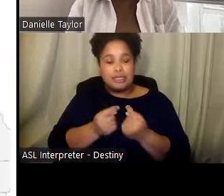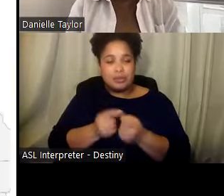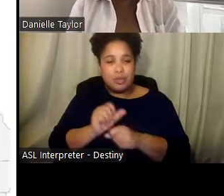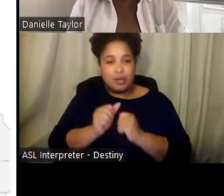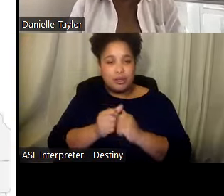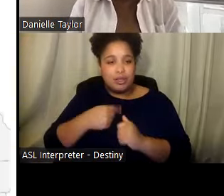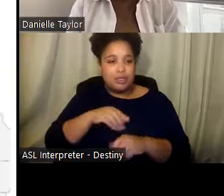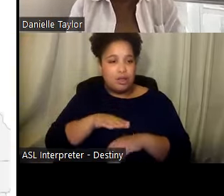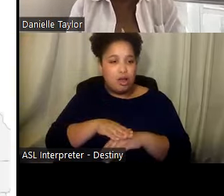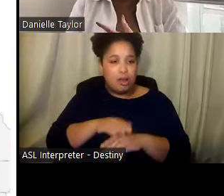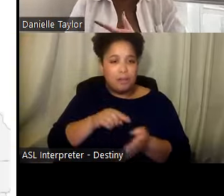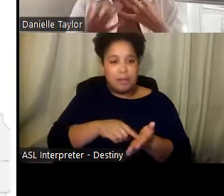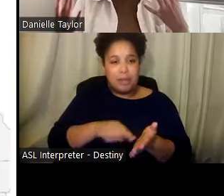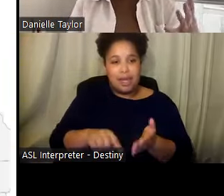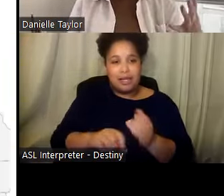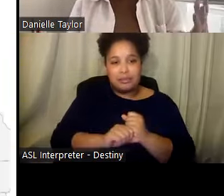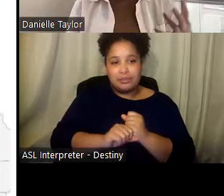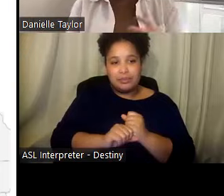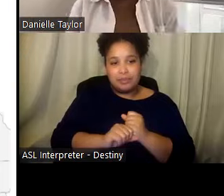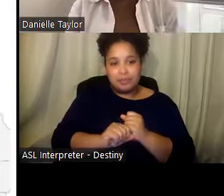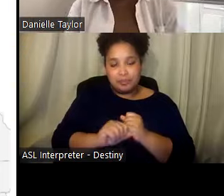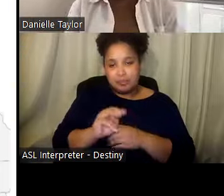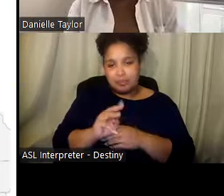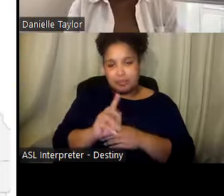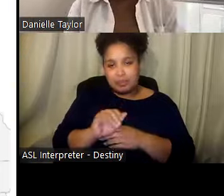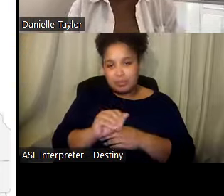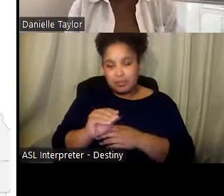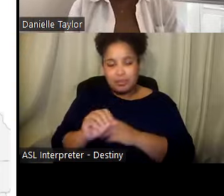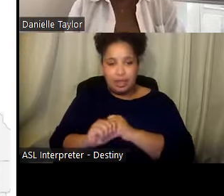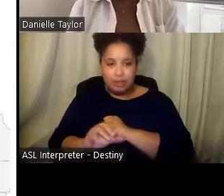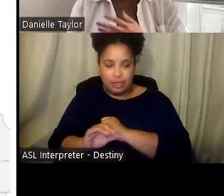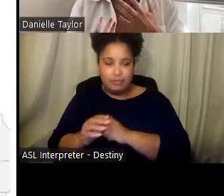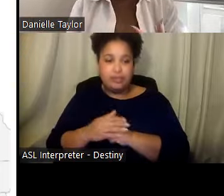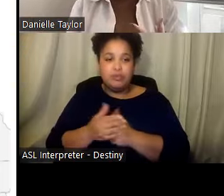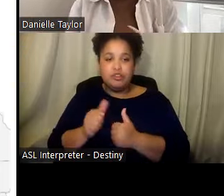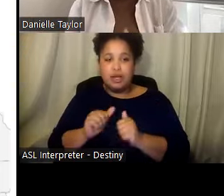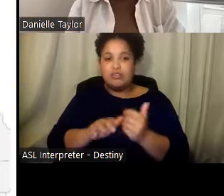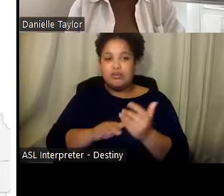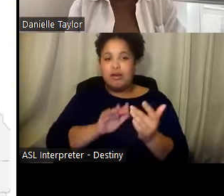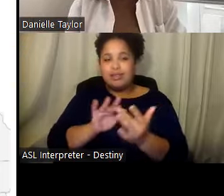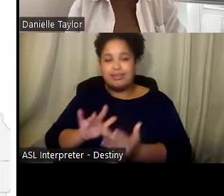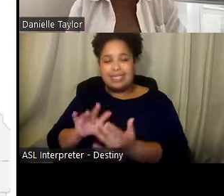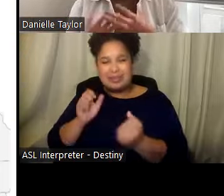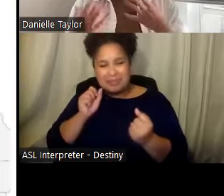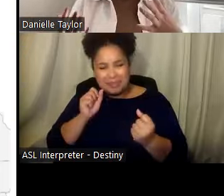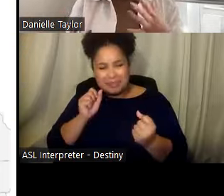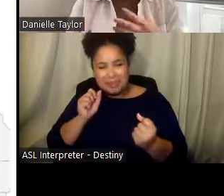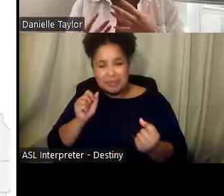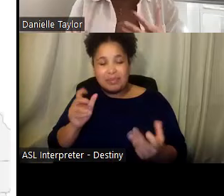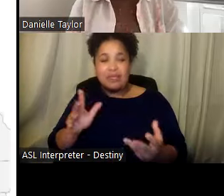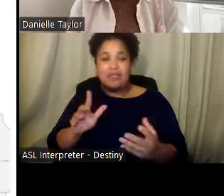paid media and advertisements so that we can reach a broad number of primary care providers across the state. So